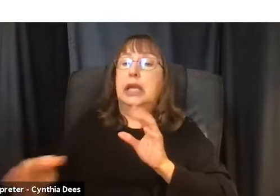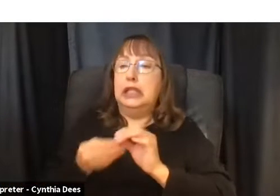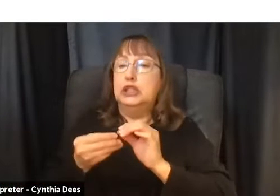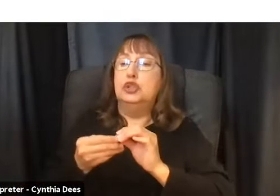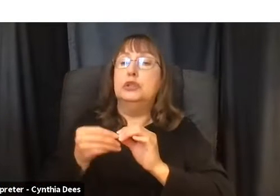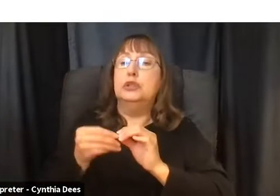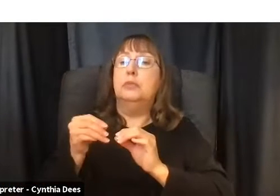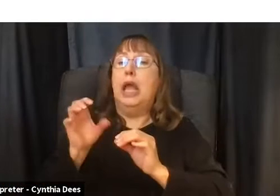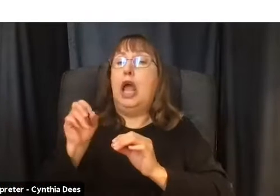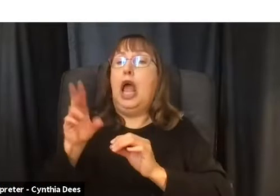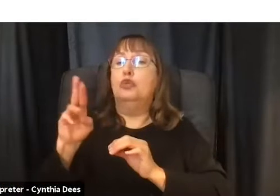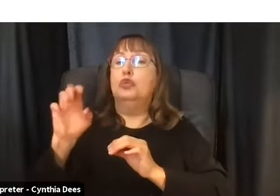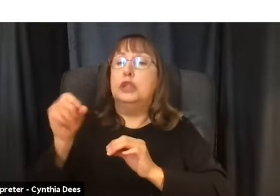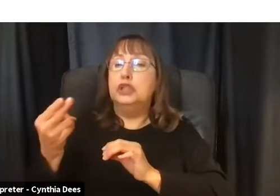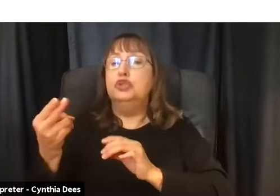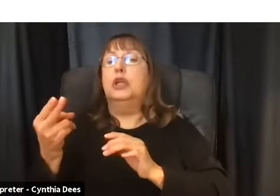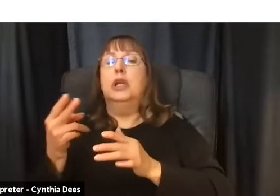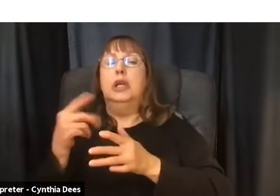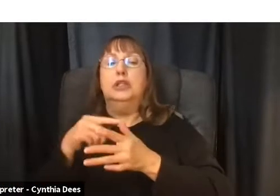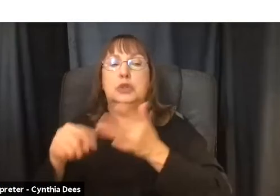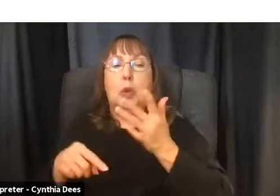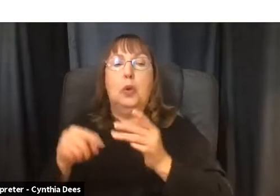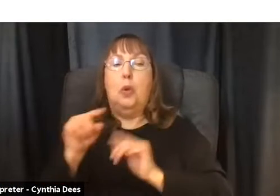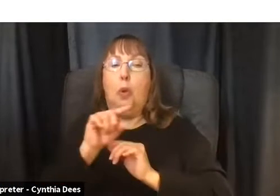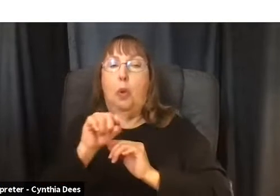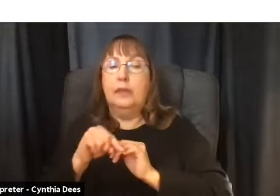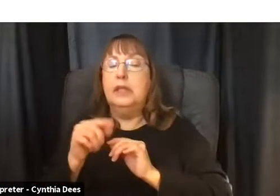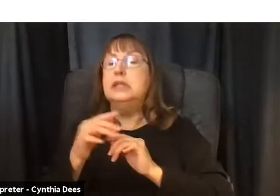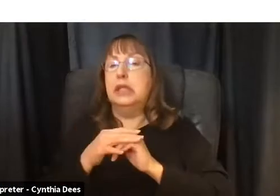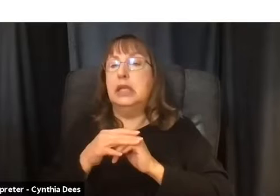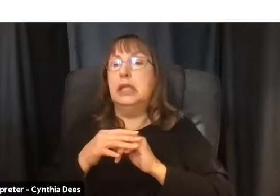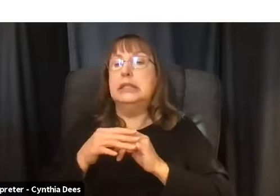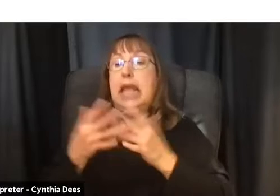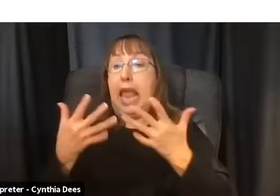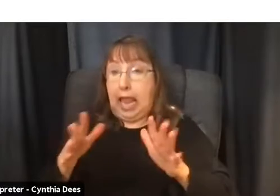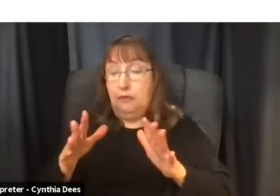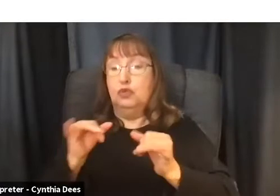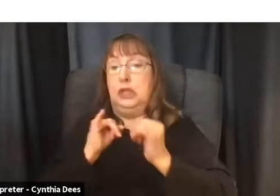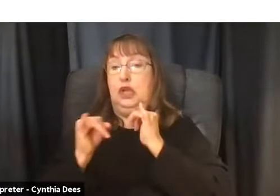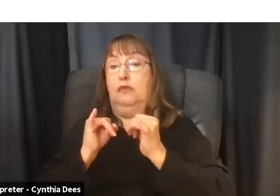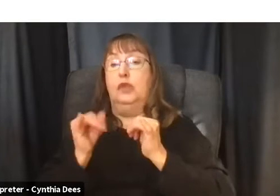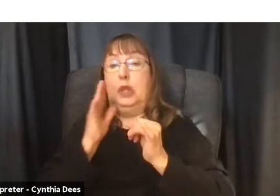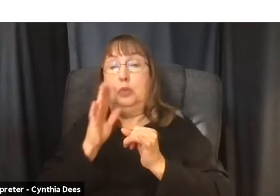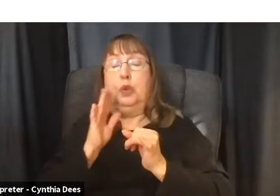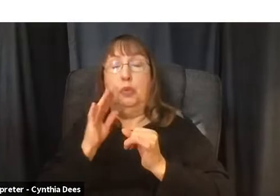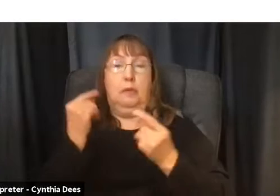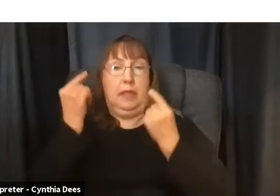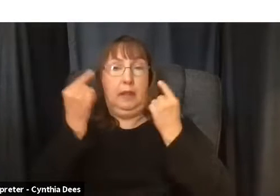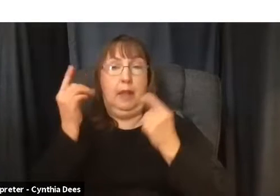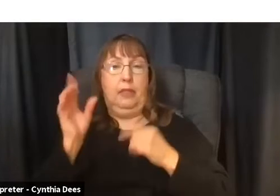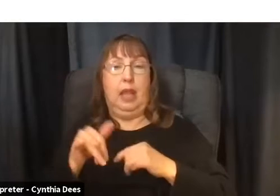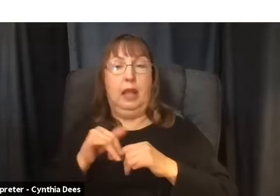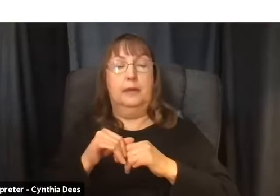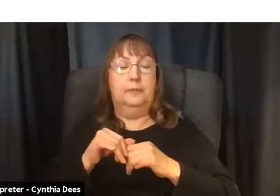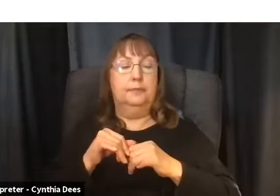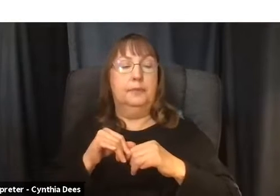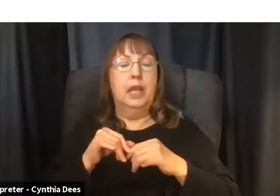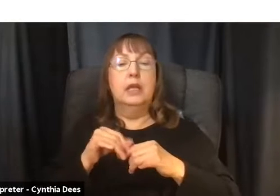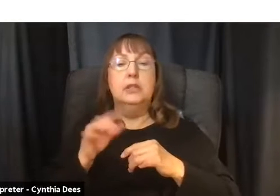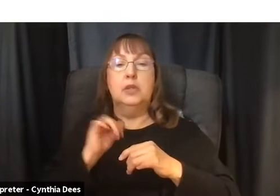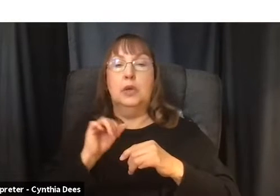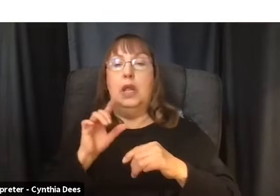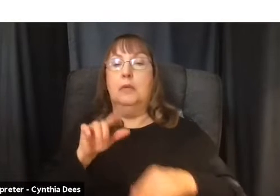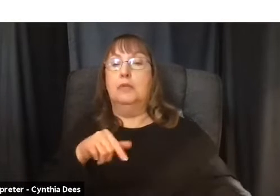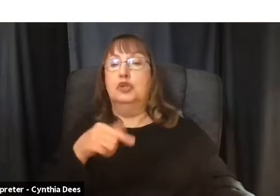last two pieces there. So all of these things, again, after the interview that we're going to be reflecting. So I'm going to shift it